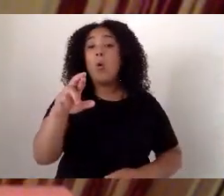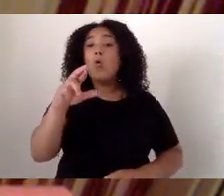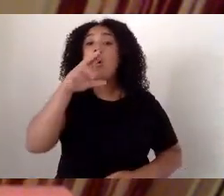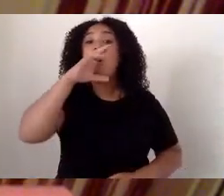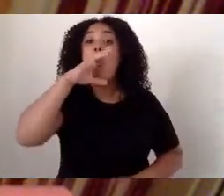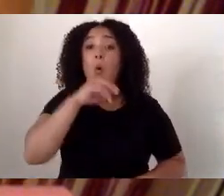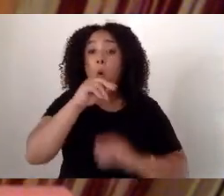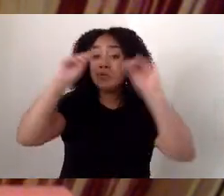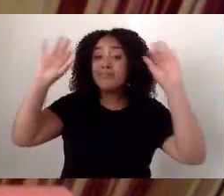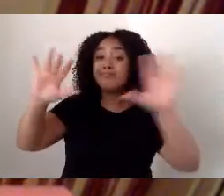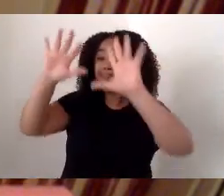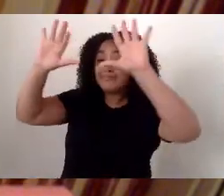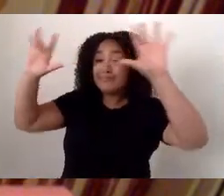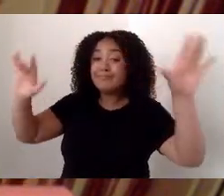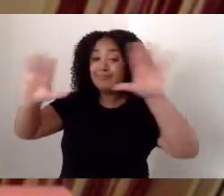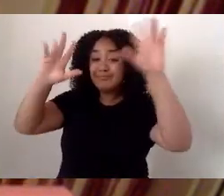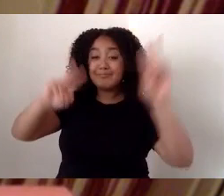in.